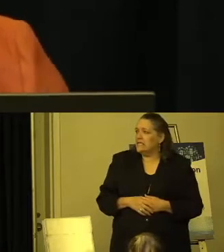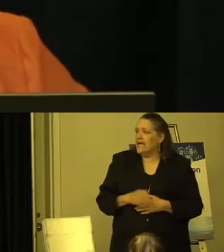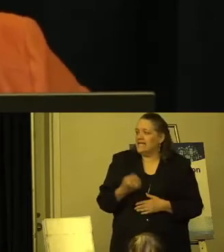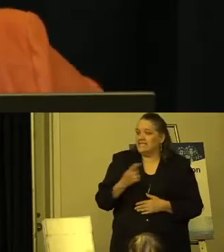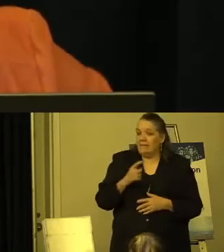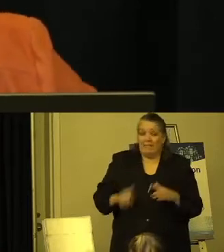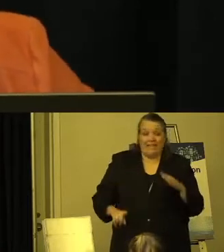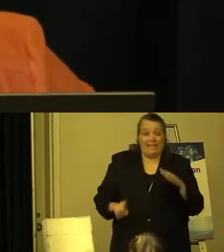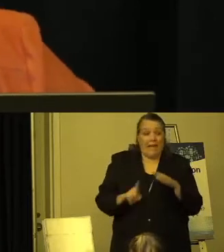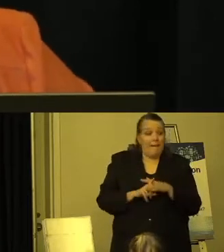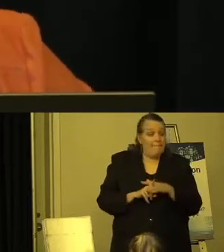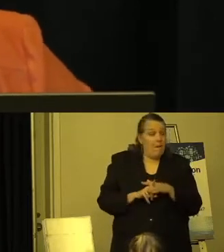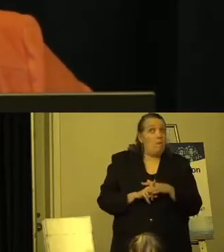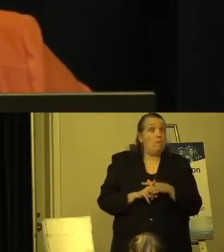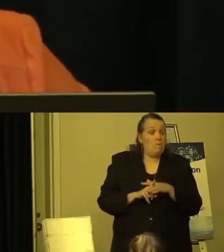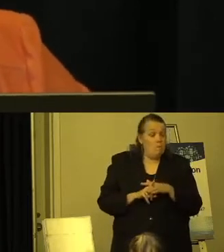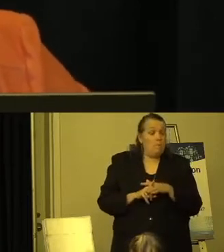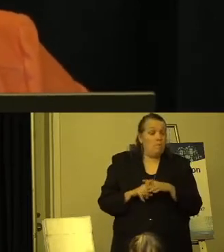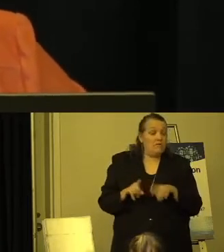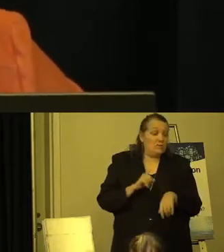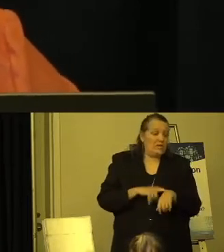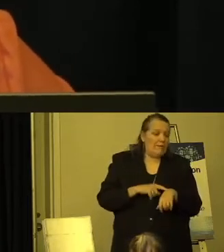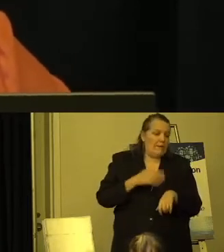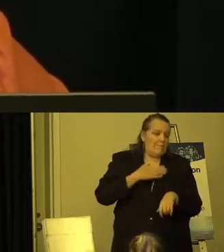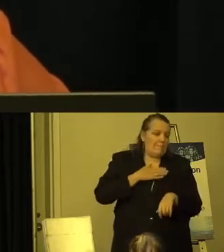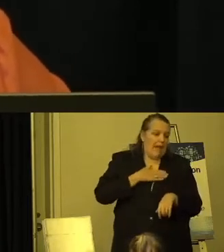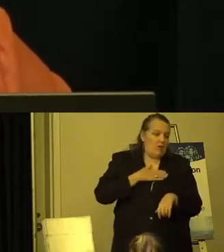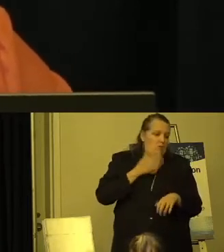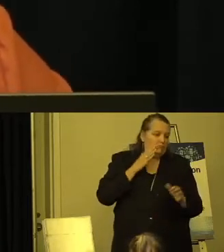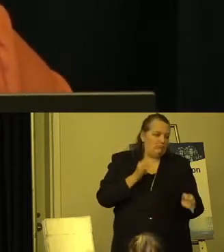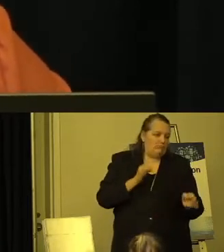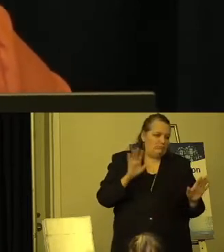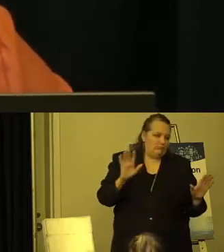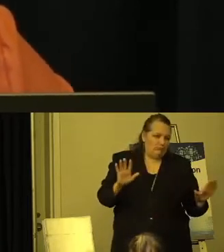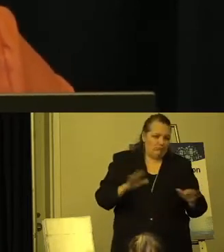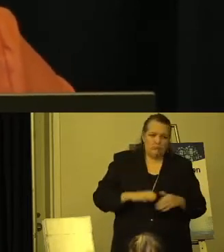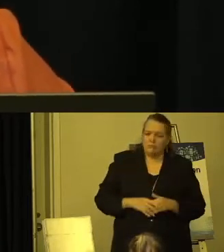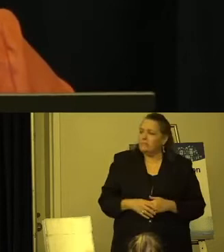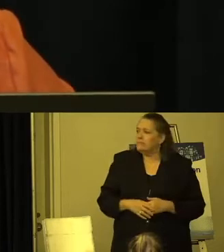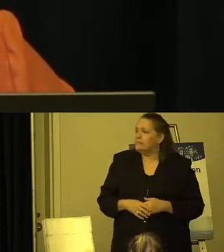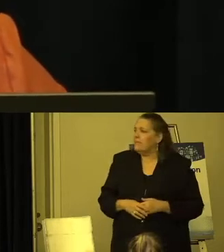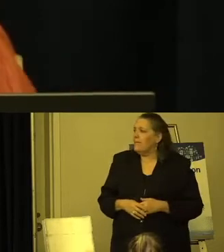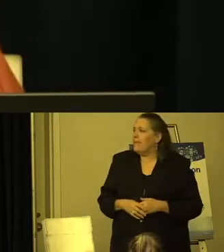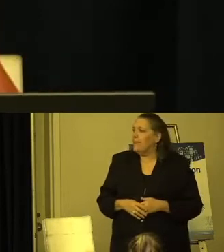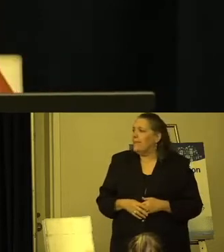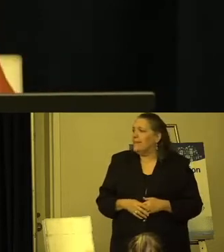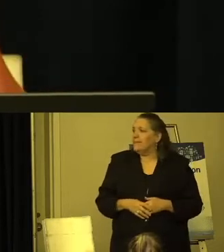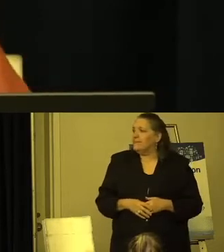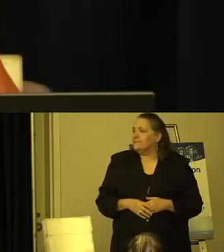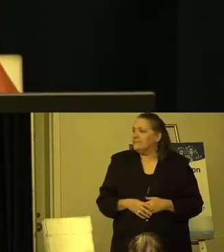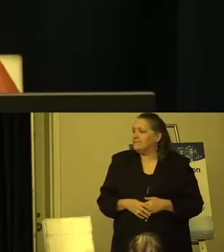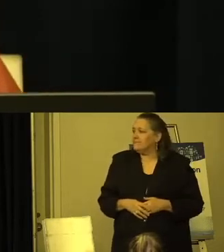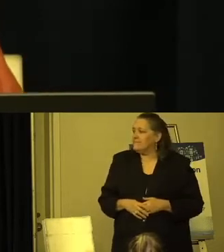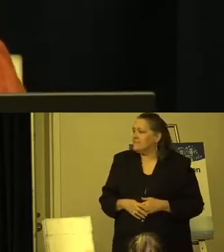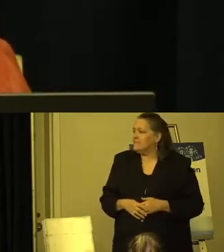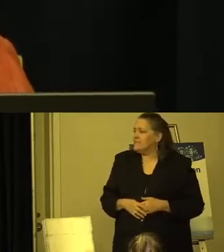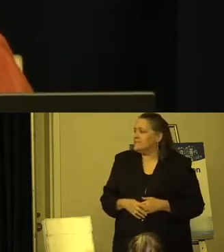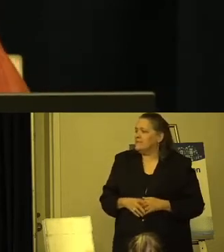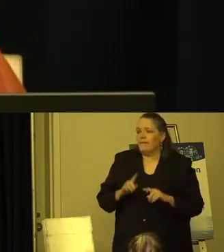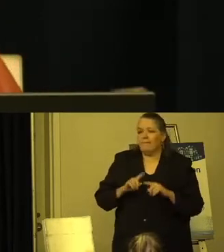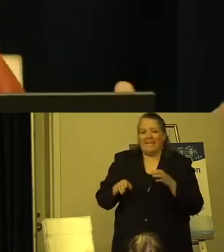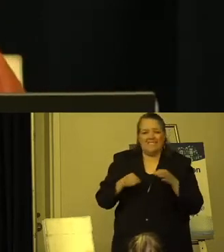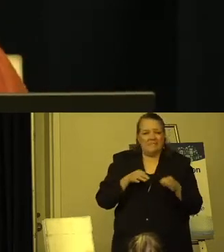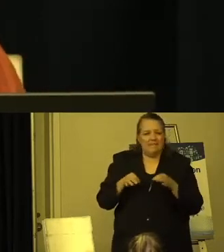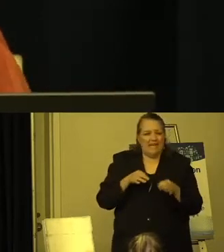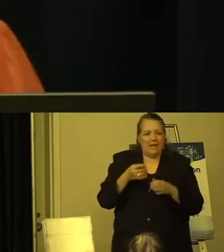came along, and so the timing is really my own reasons. But just to explain a little bit more about